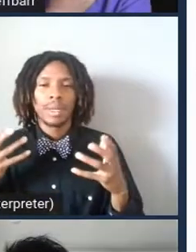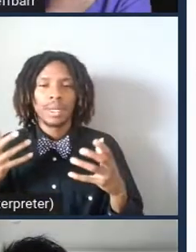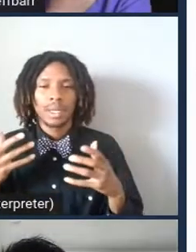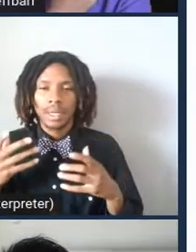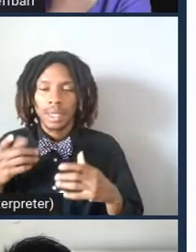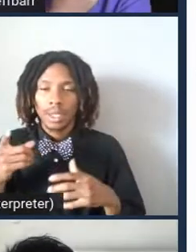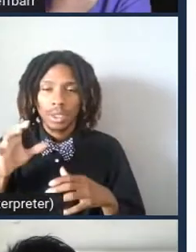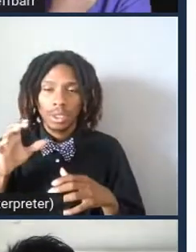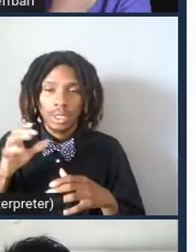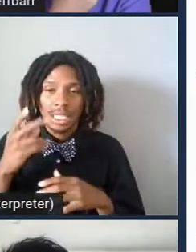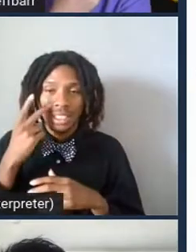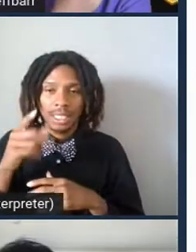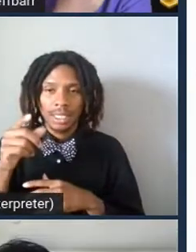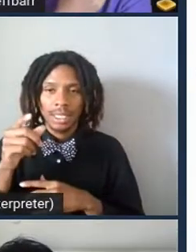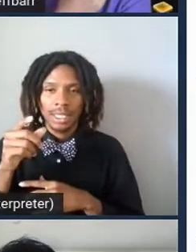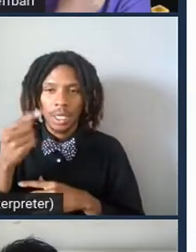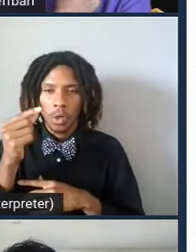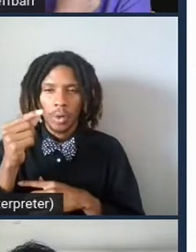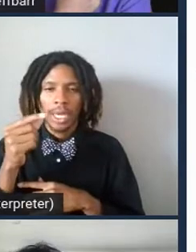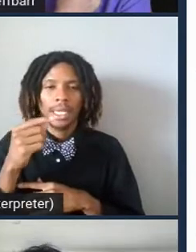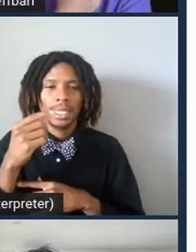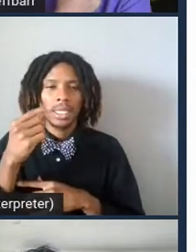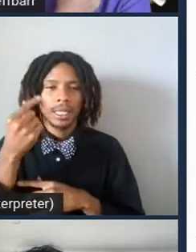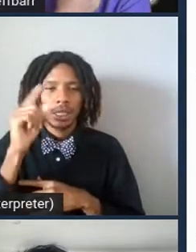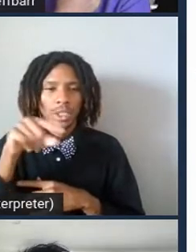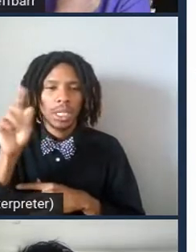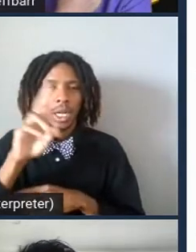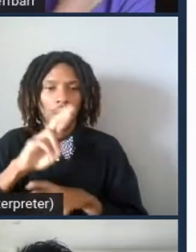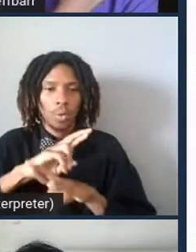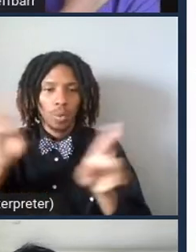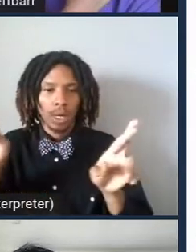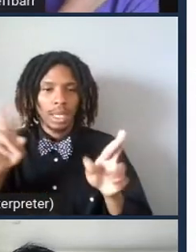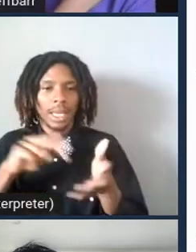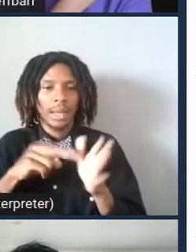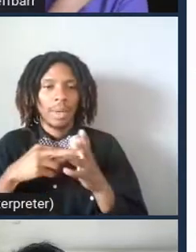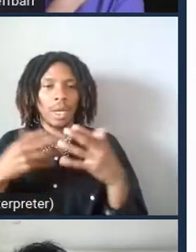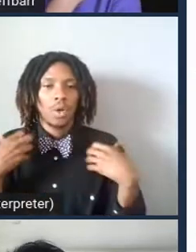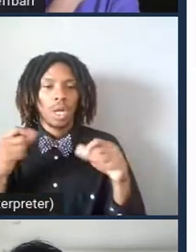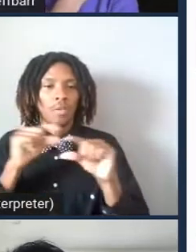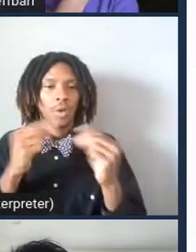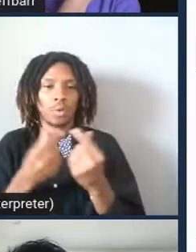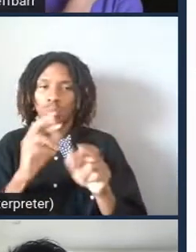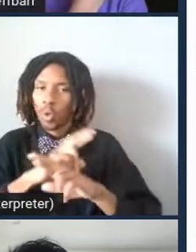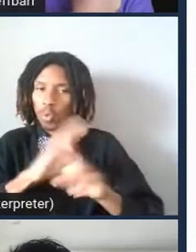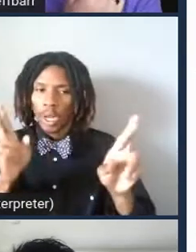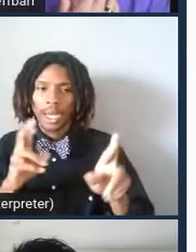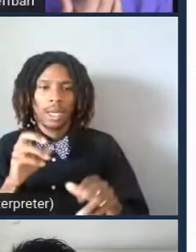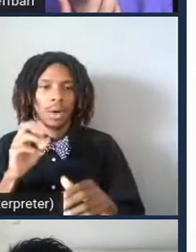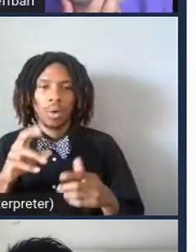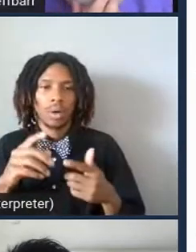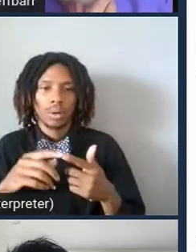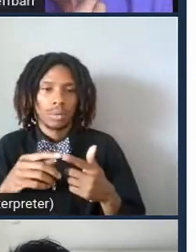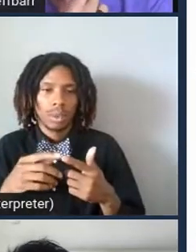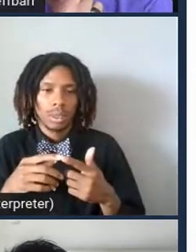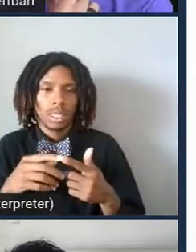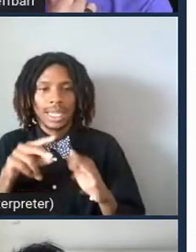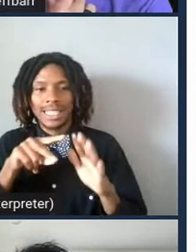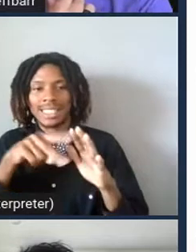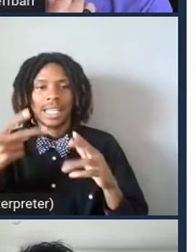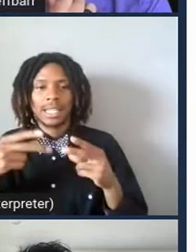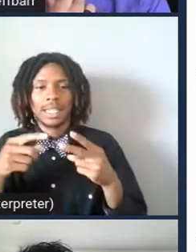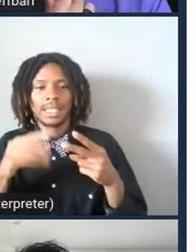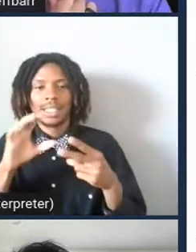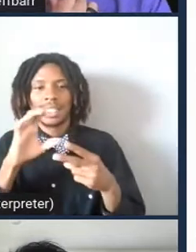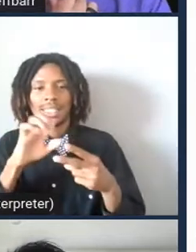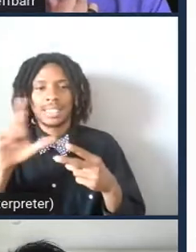readiness checks and see this check mark here. That means your recovery group is ready, or your secondary cell